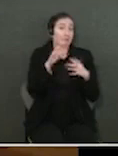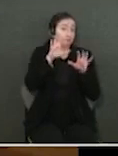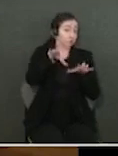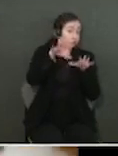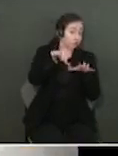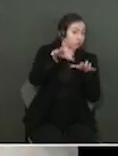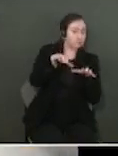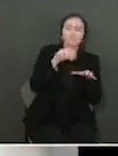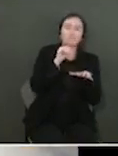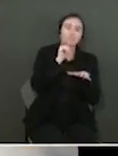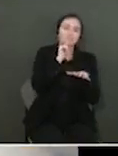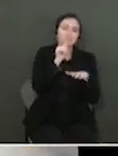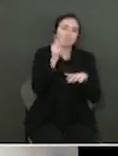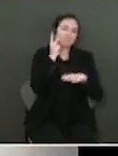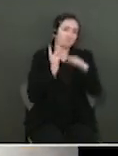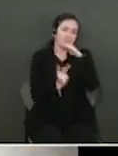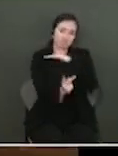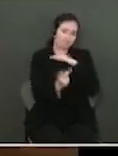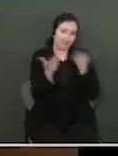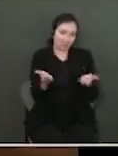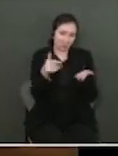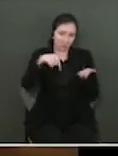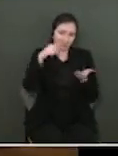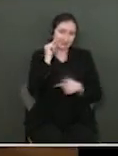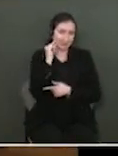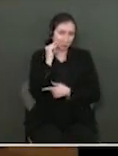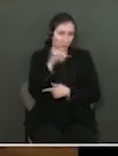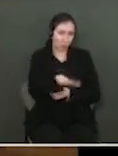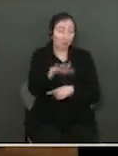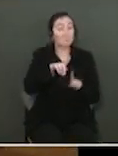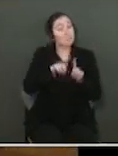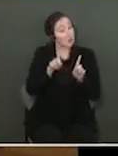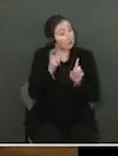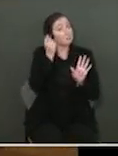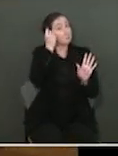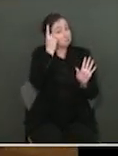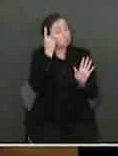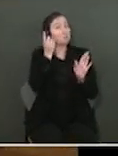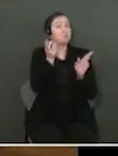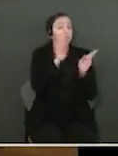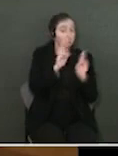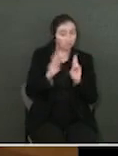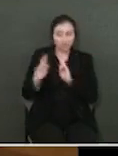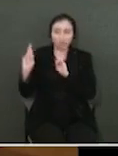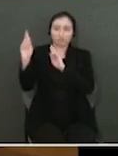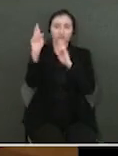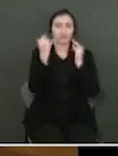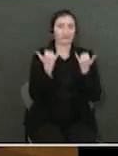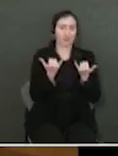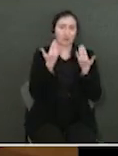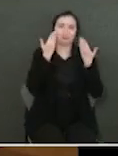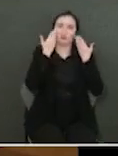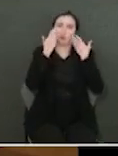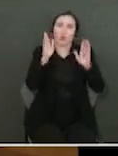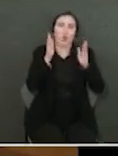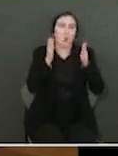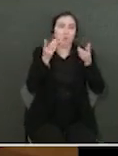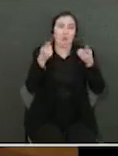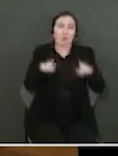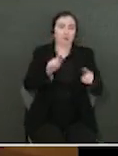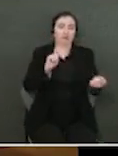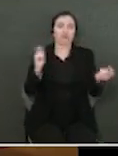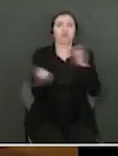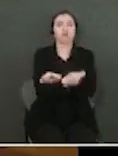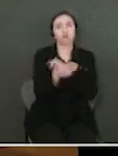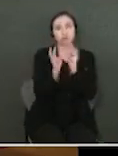San Antonio area, but we are taking measures to be prepared. We all know how unpredictable the weather can be. That